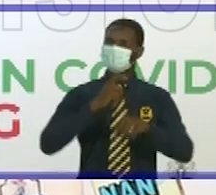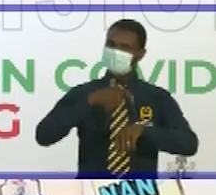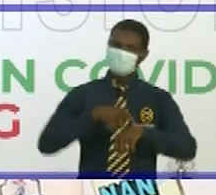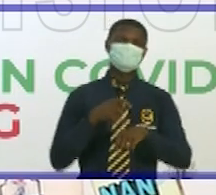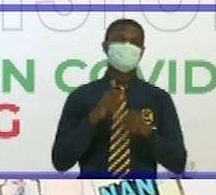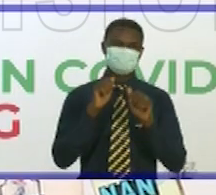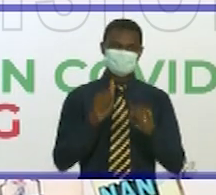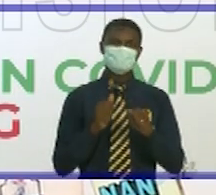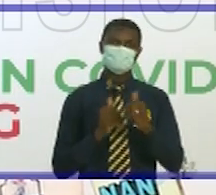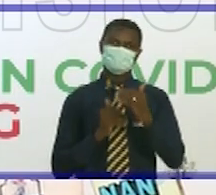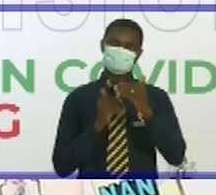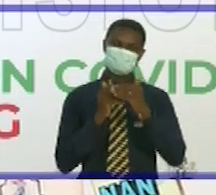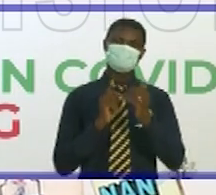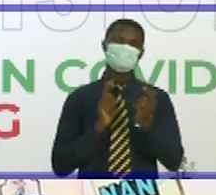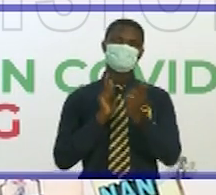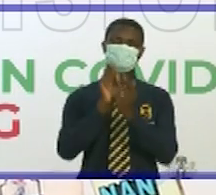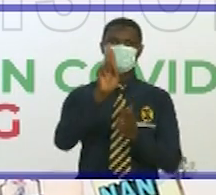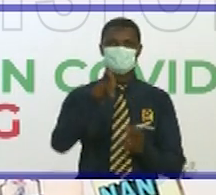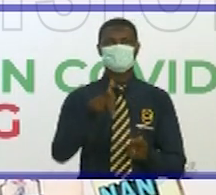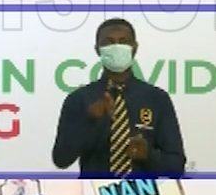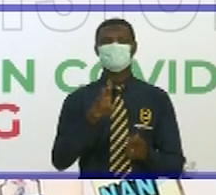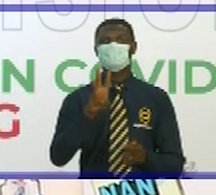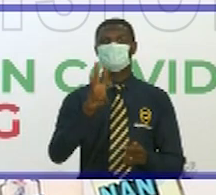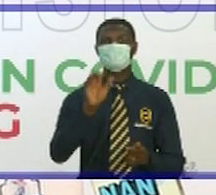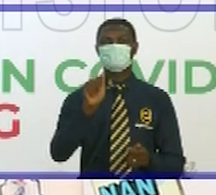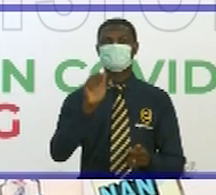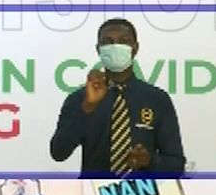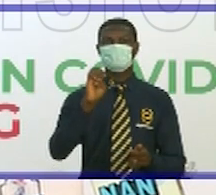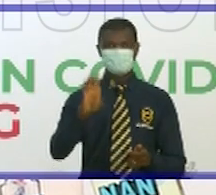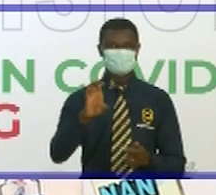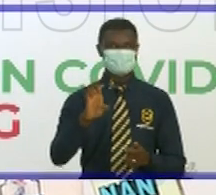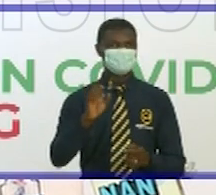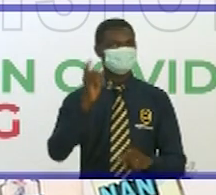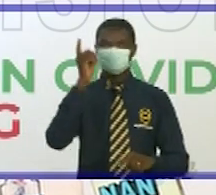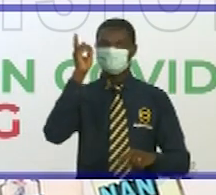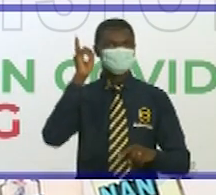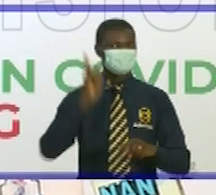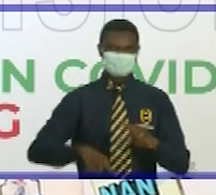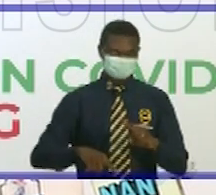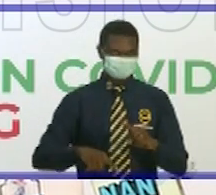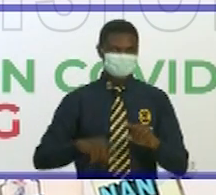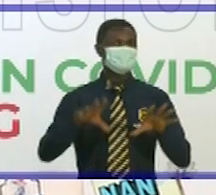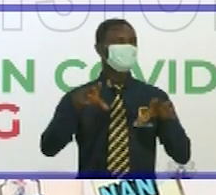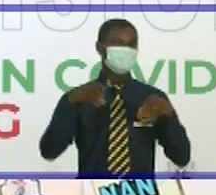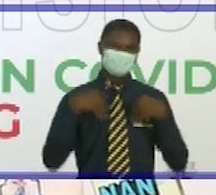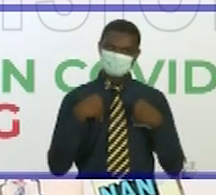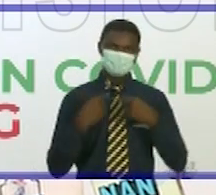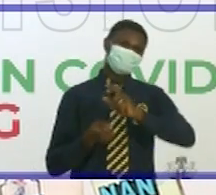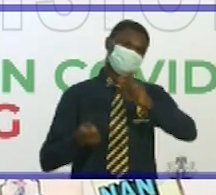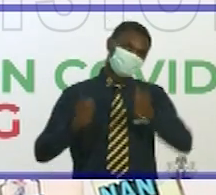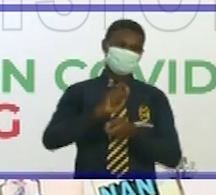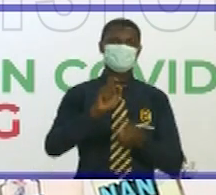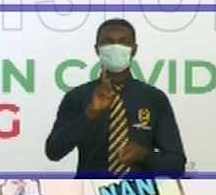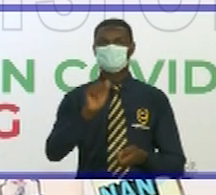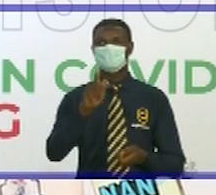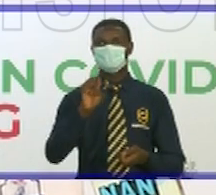Now, WAEC, unfortunately, is unable to wholesomely move the exams. But we